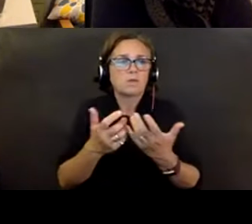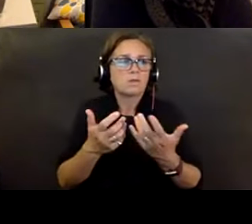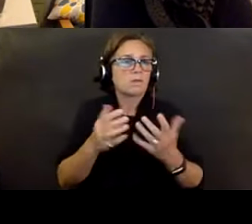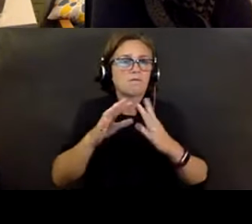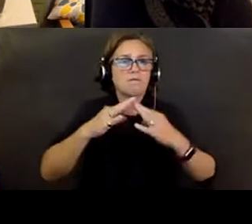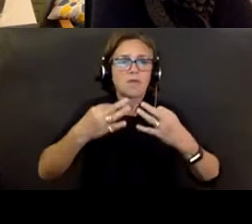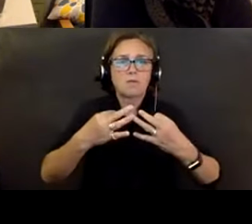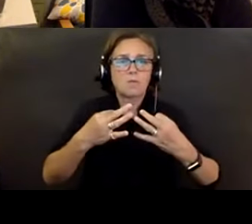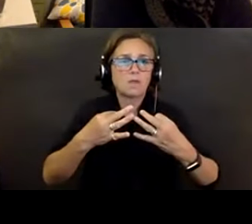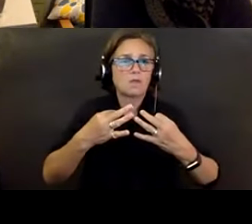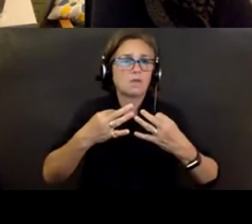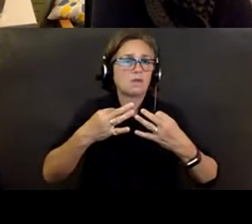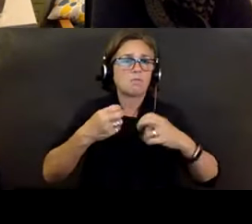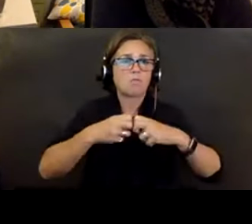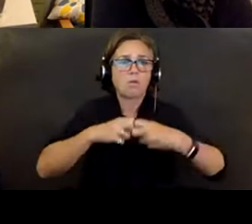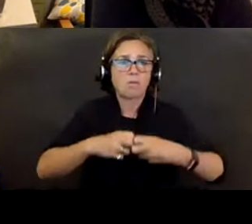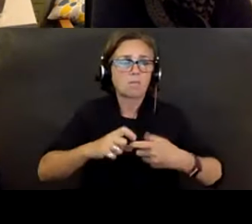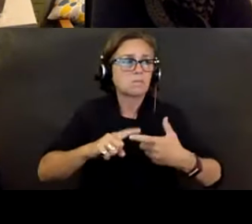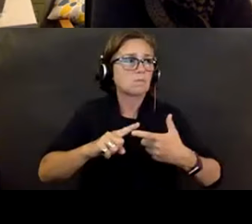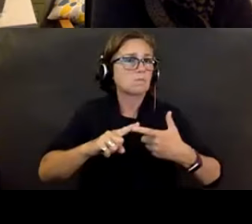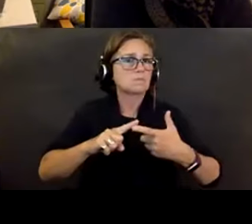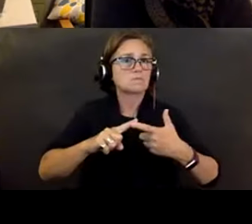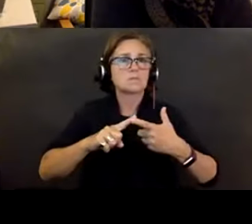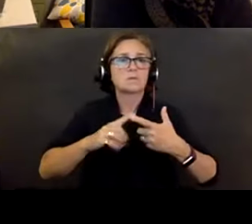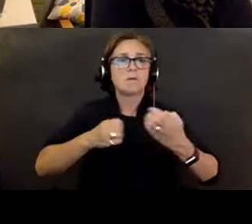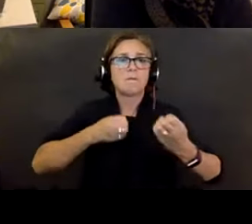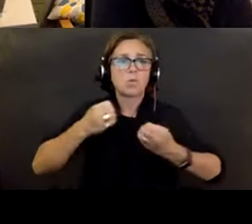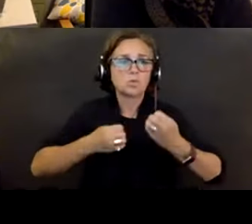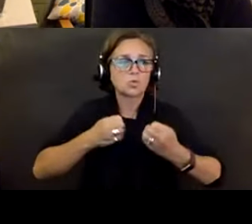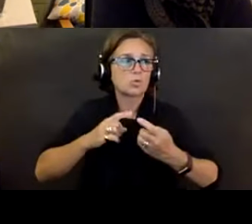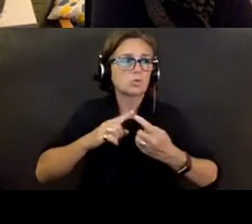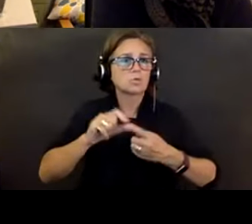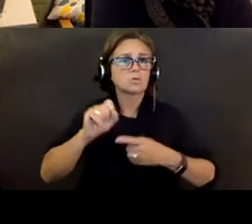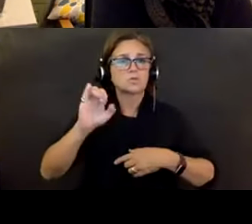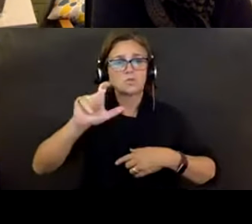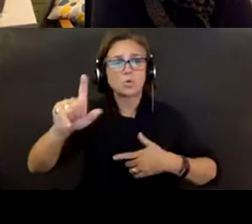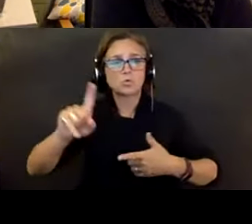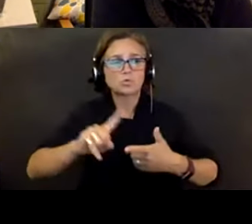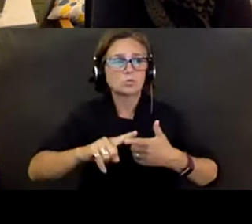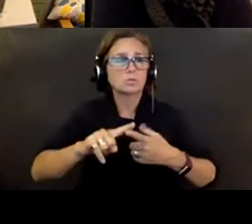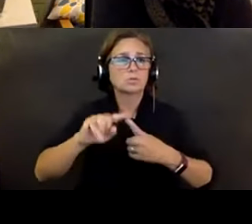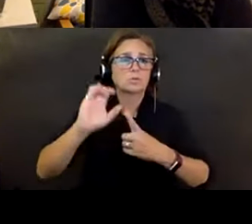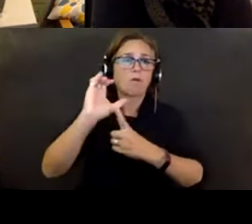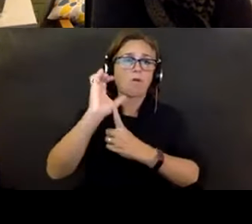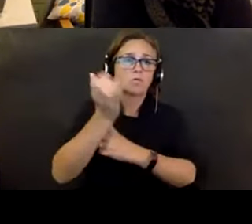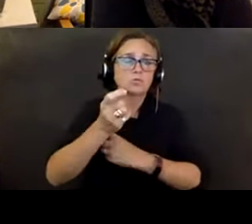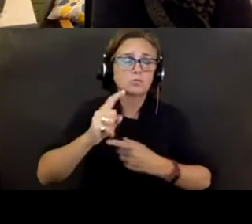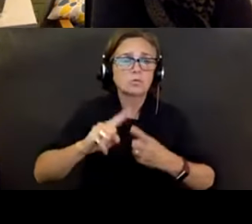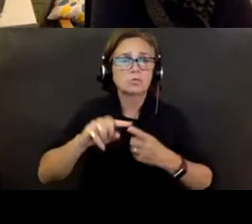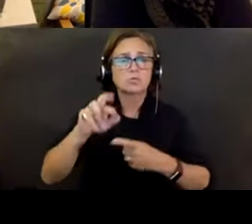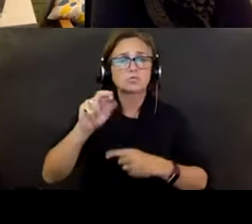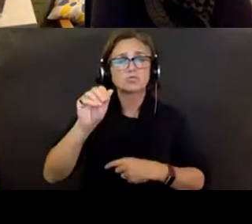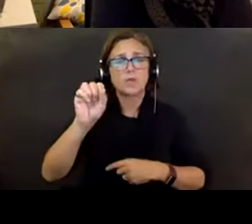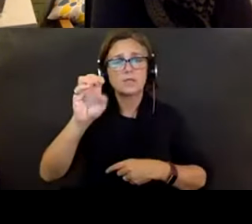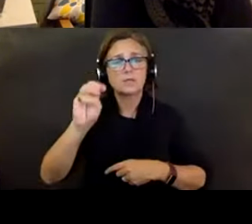dynamics. They come in with their what's happening to them, bias, discrimination, racism. But